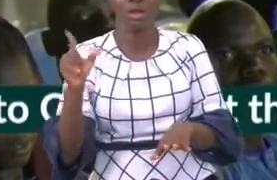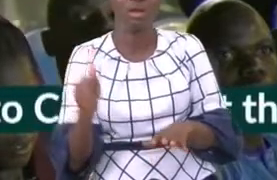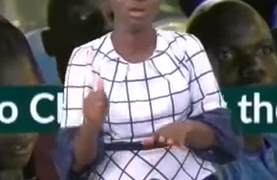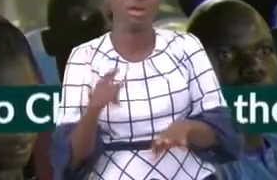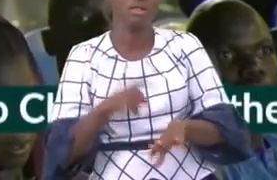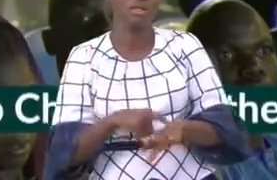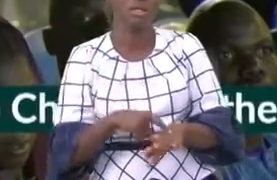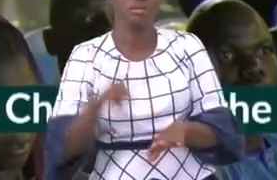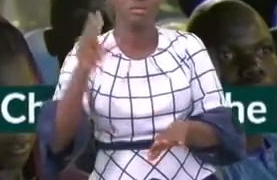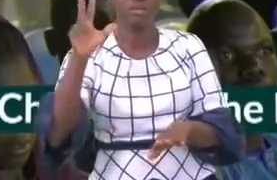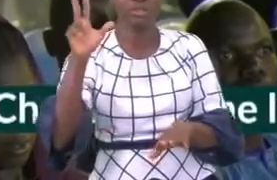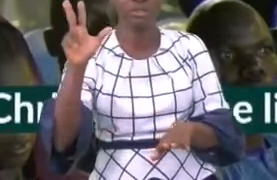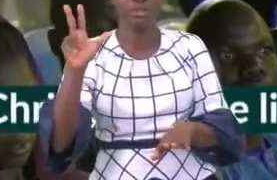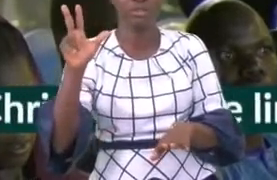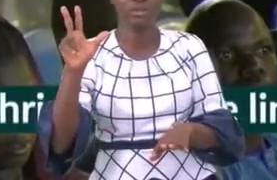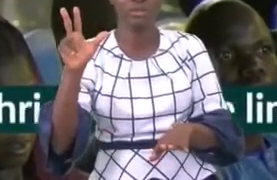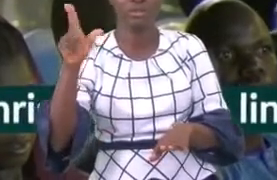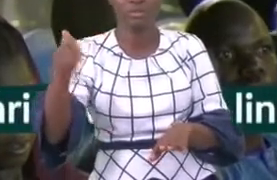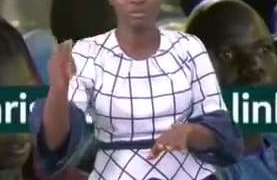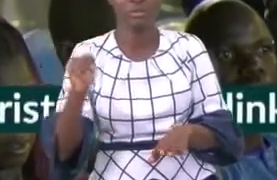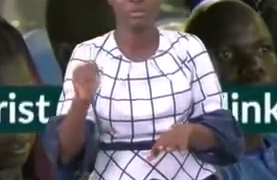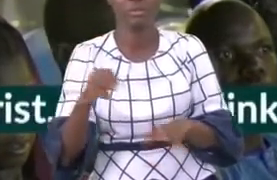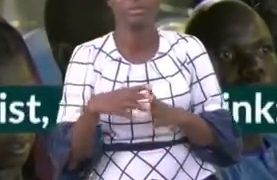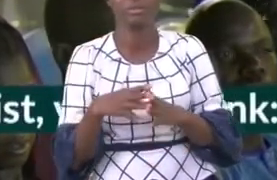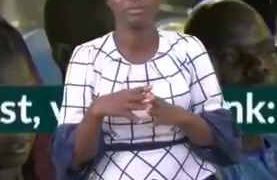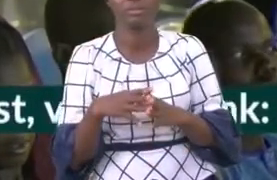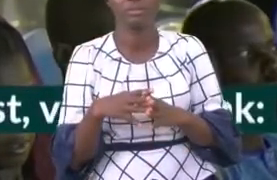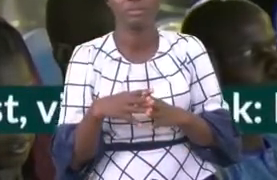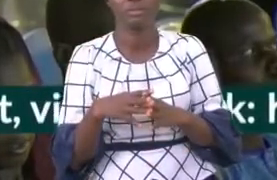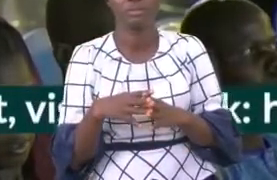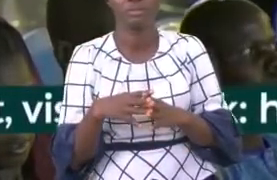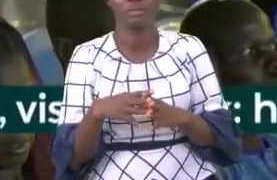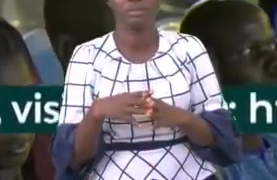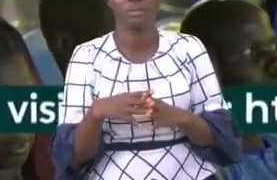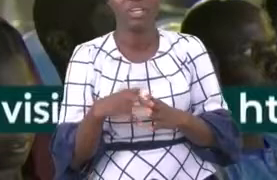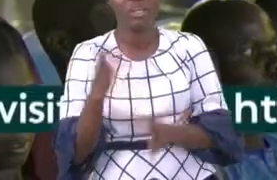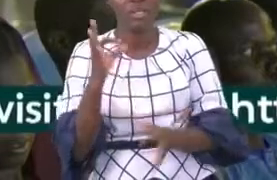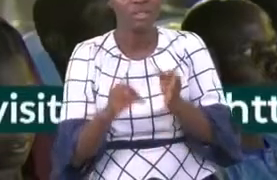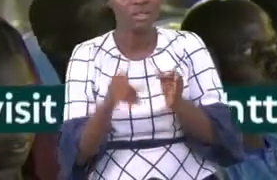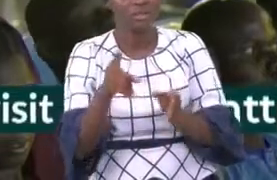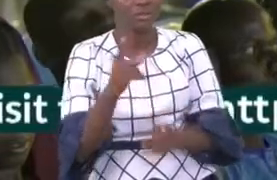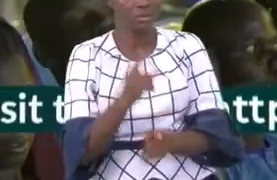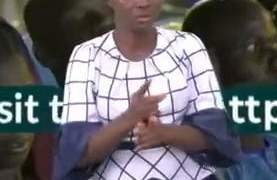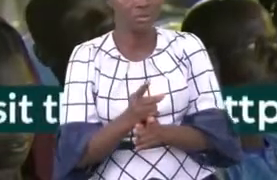If you have just received Christ, you are now a VIP.